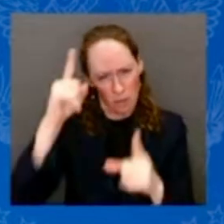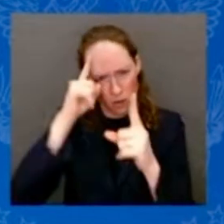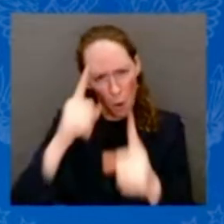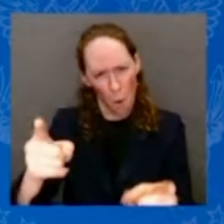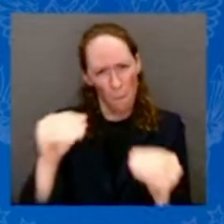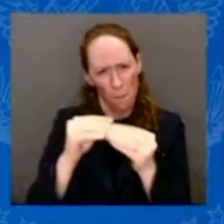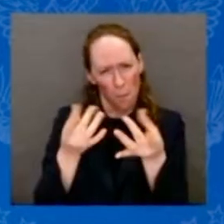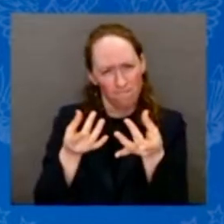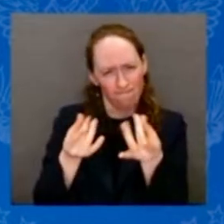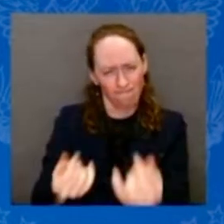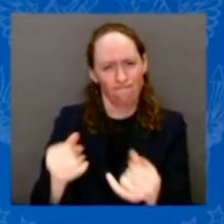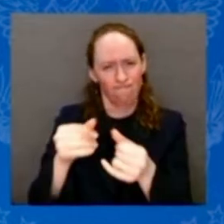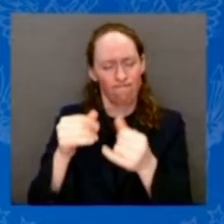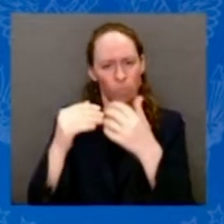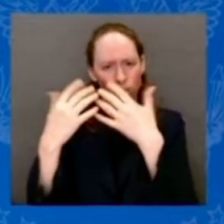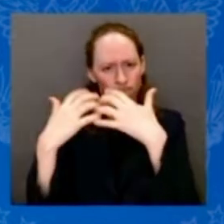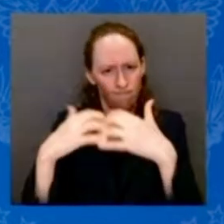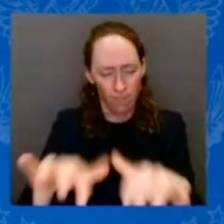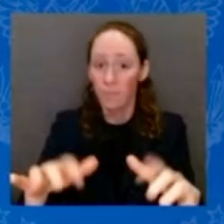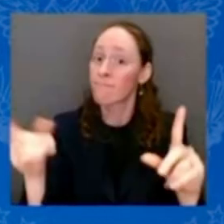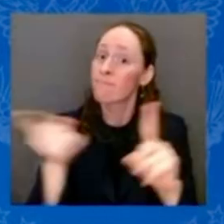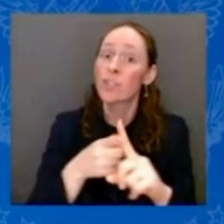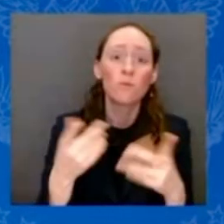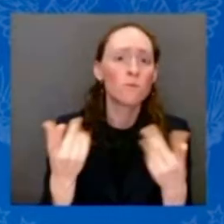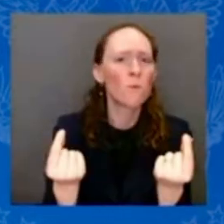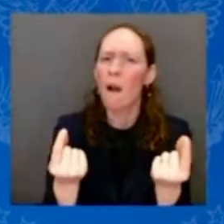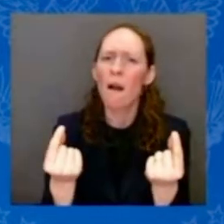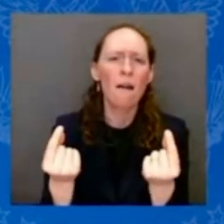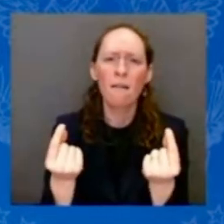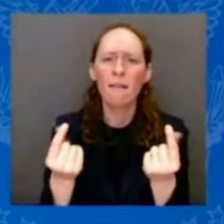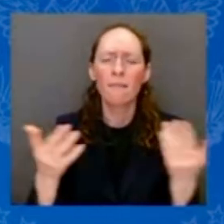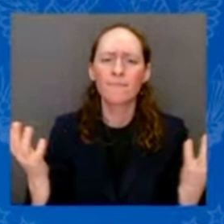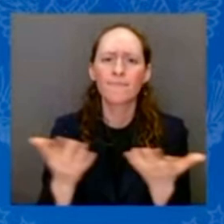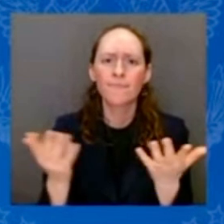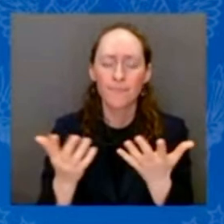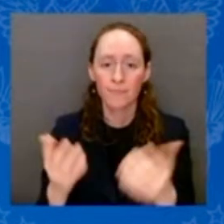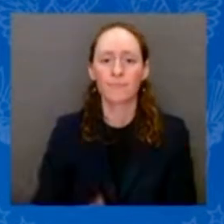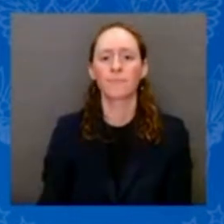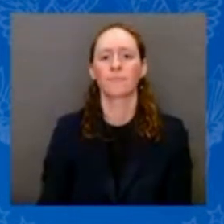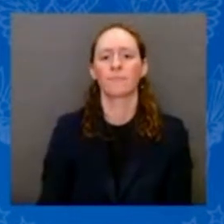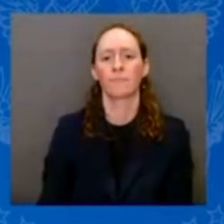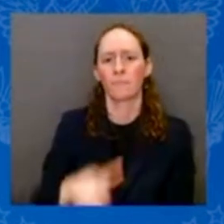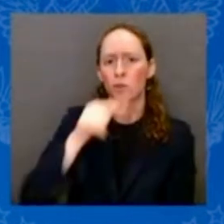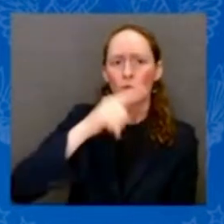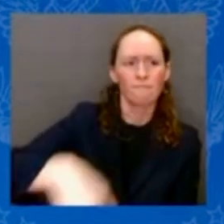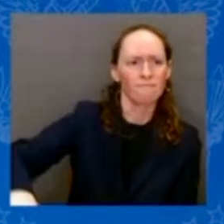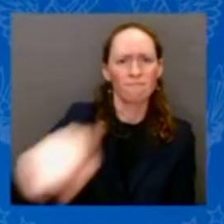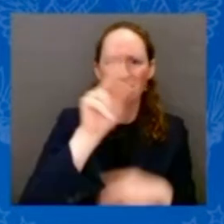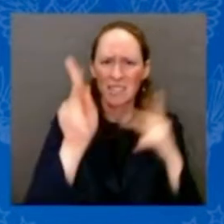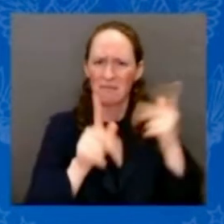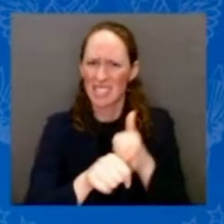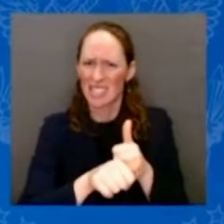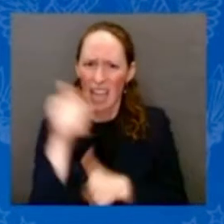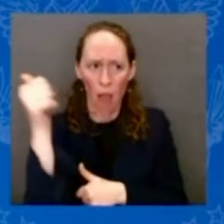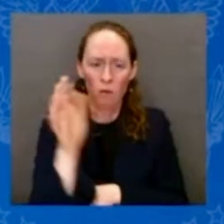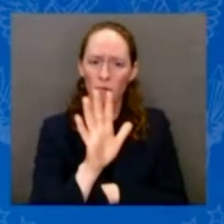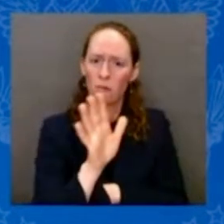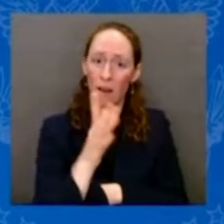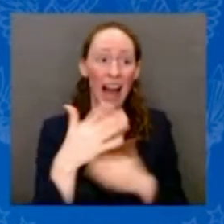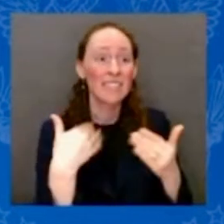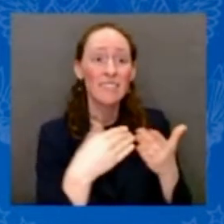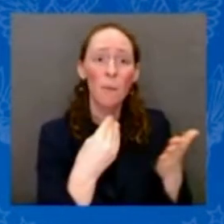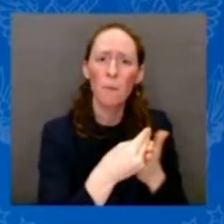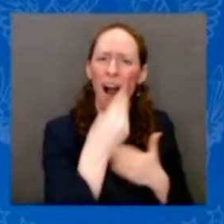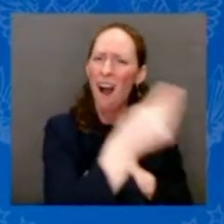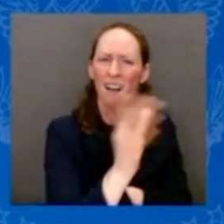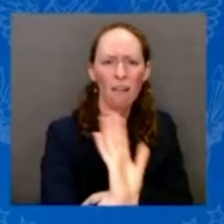executive order helps keep firearms out of dangerous hands. As I continue to call on Congress to require background checks for all